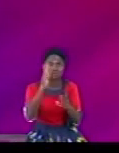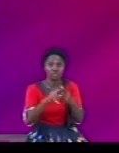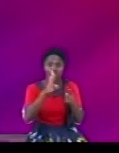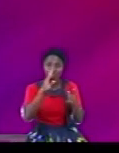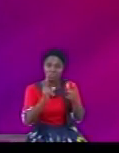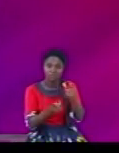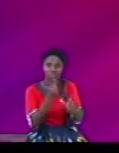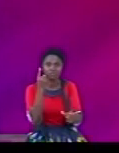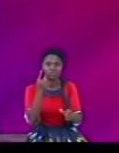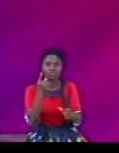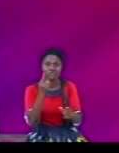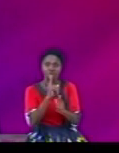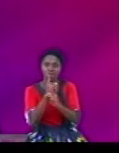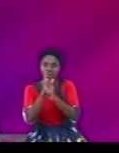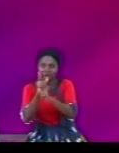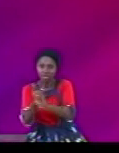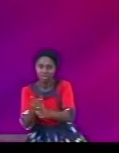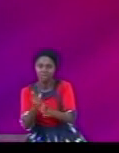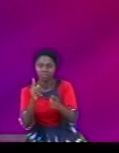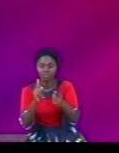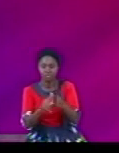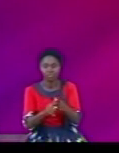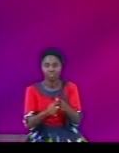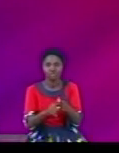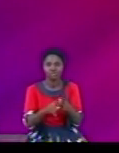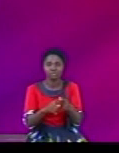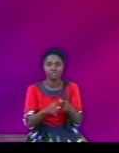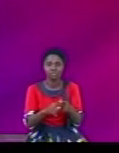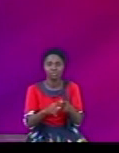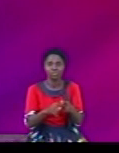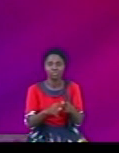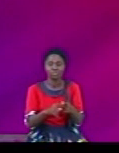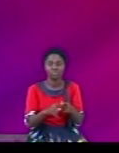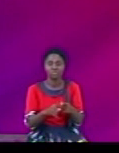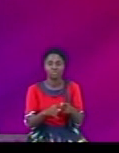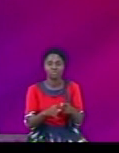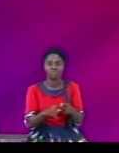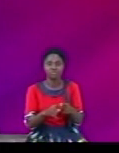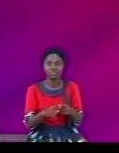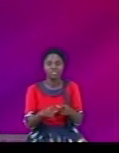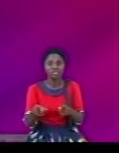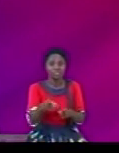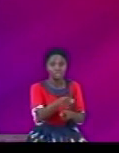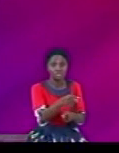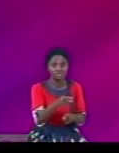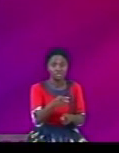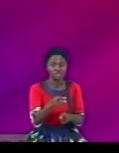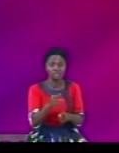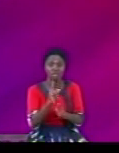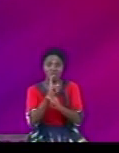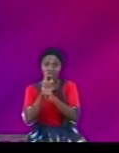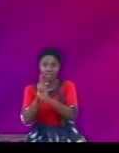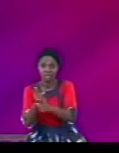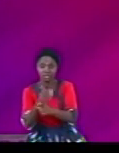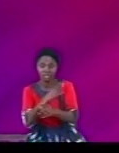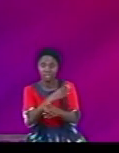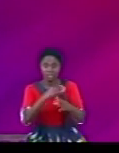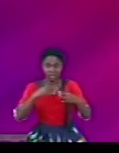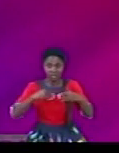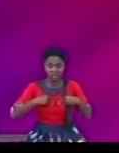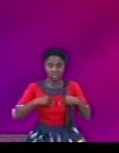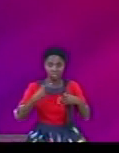Response to Paul's persuasiveness as to an angel. They didn't just receive the word as coming from